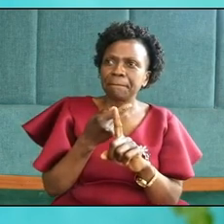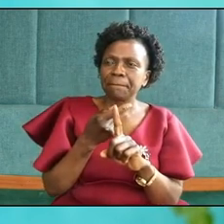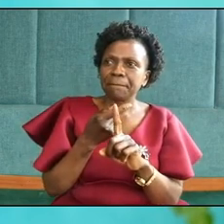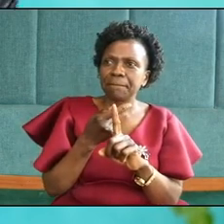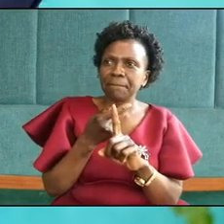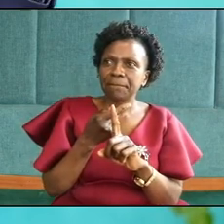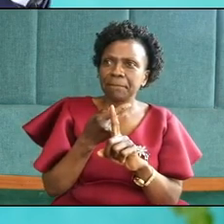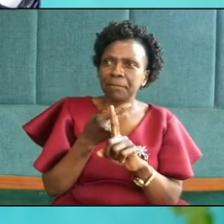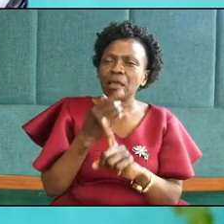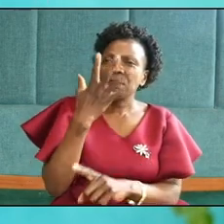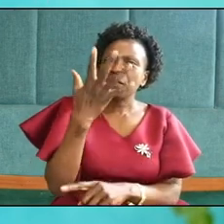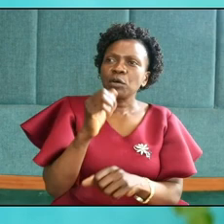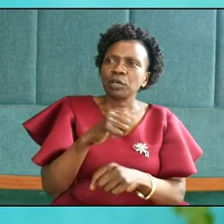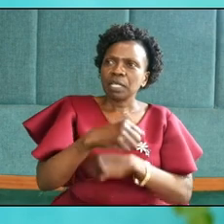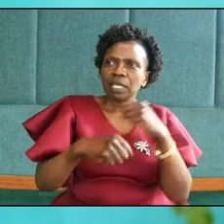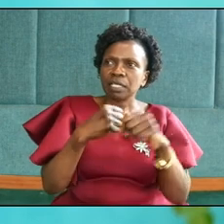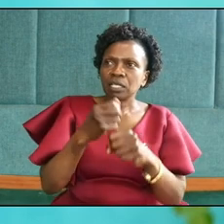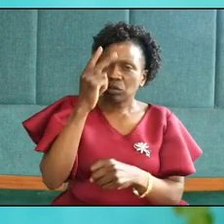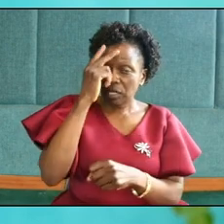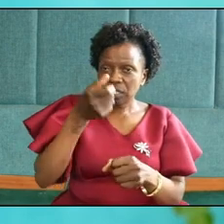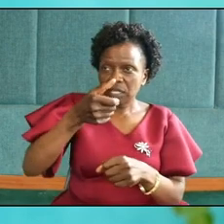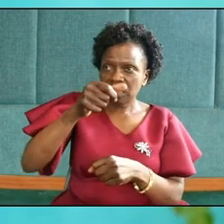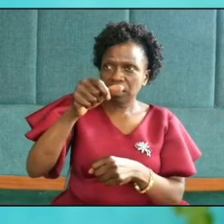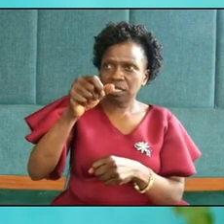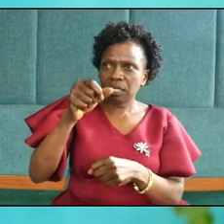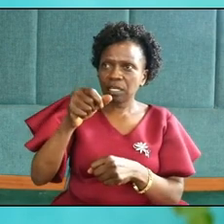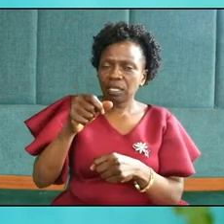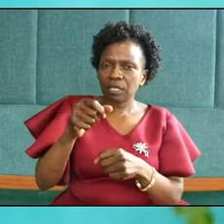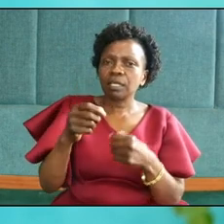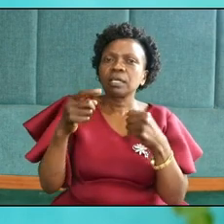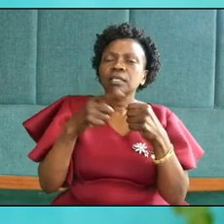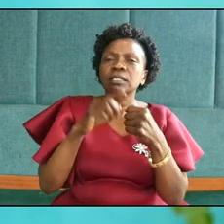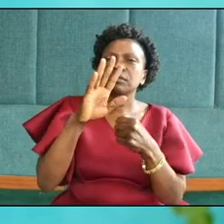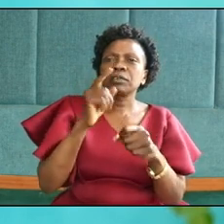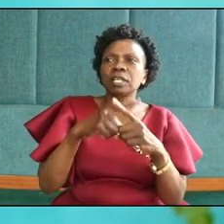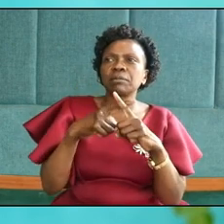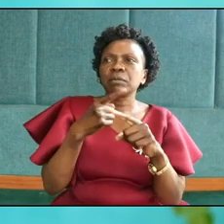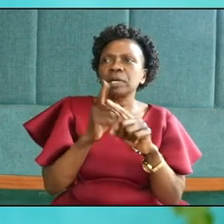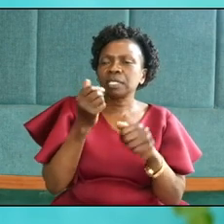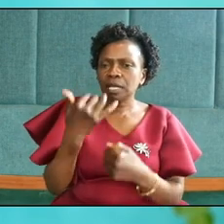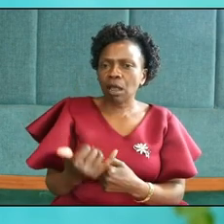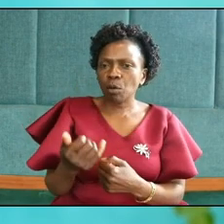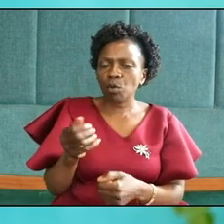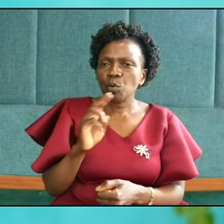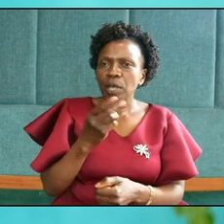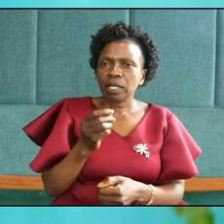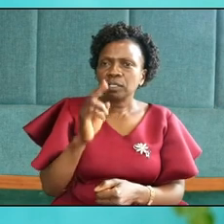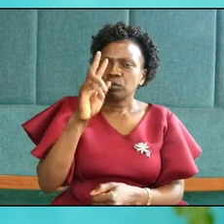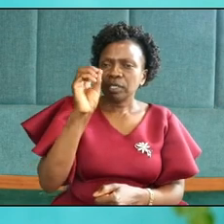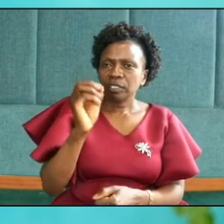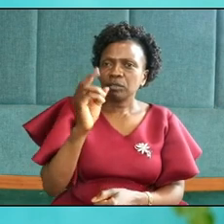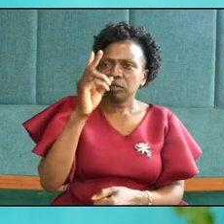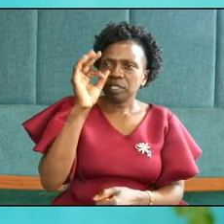to 1970, only 4 years, knowledge increased 64 times. But now we are in 2023.